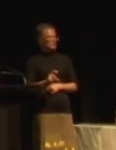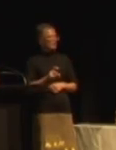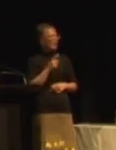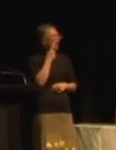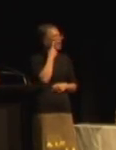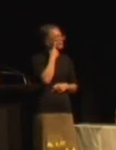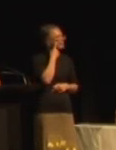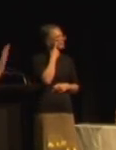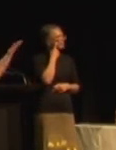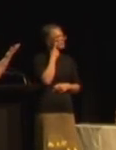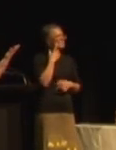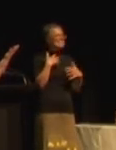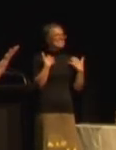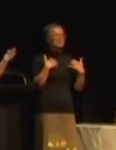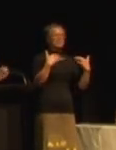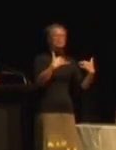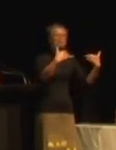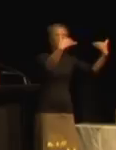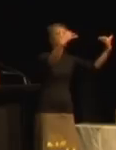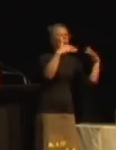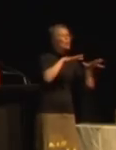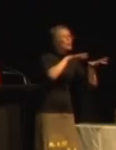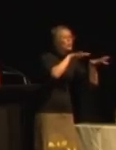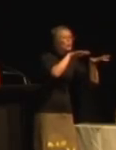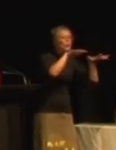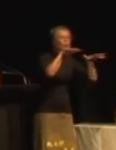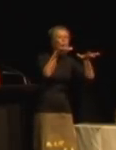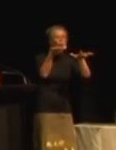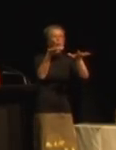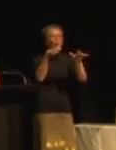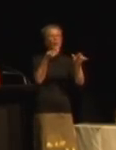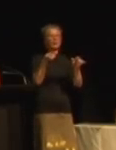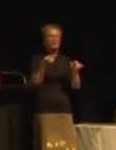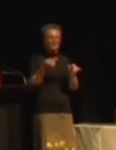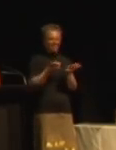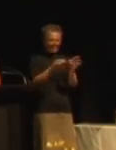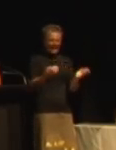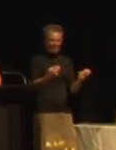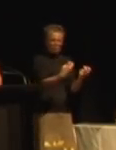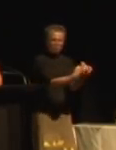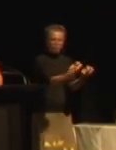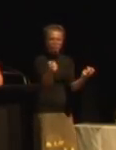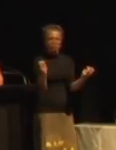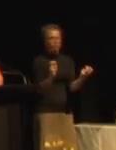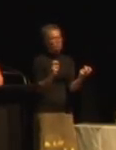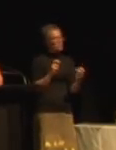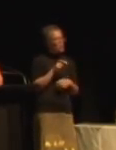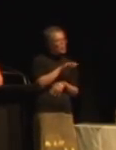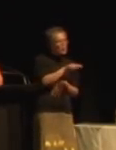observe who's here in the room. Who's at the table? Who speaks a